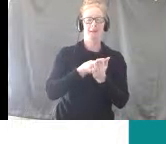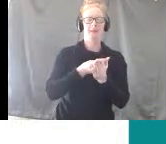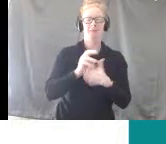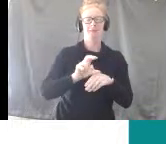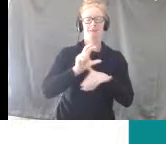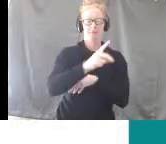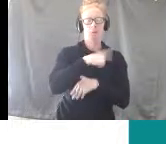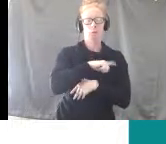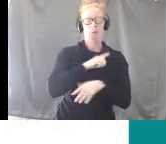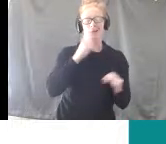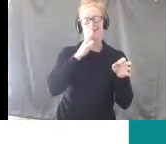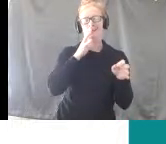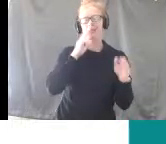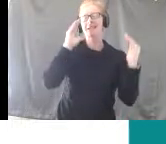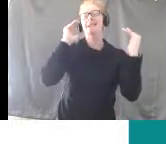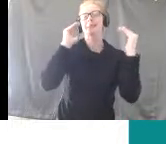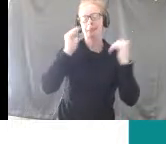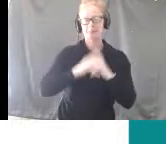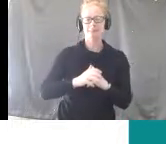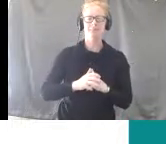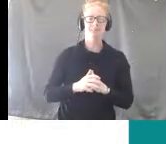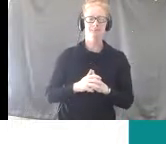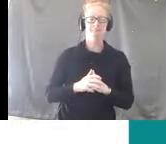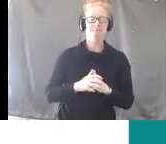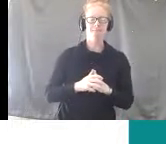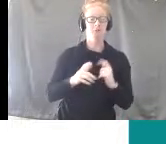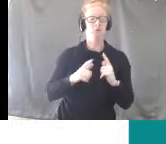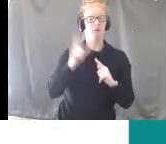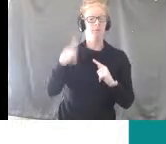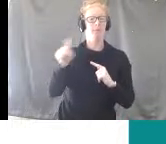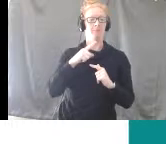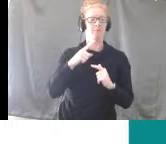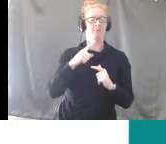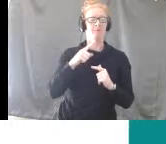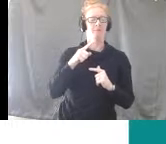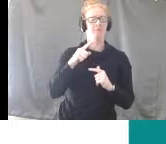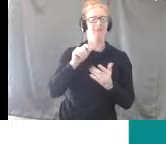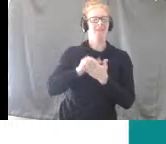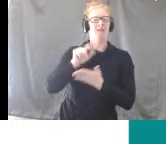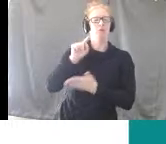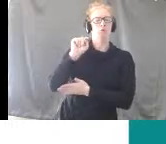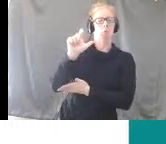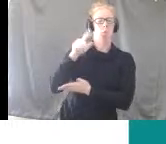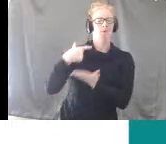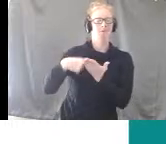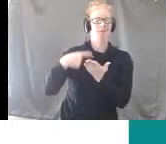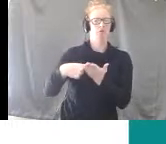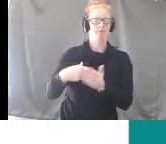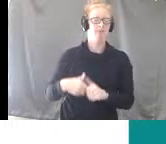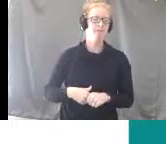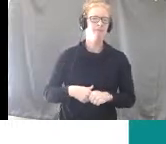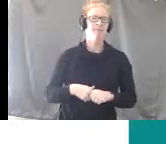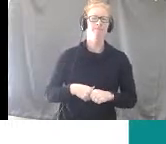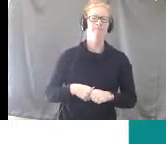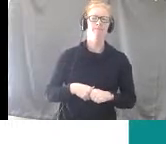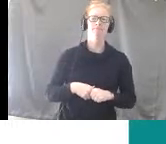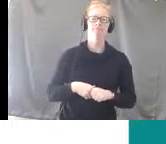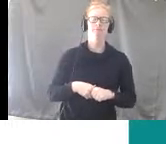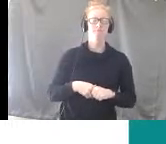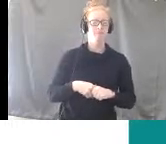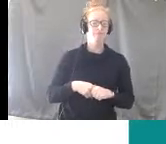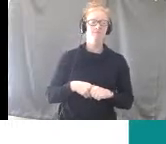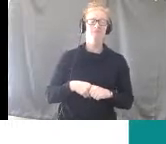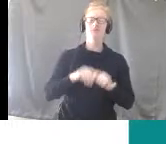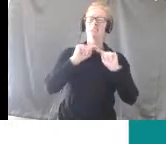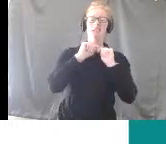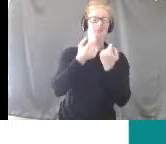anticipate from those from the tolling discussion. So the team is still